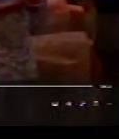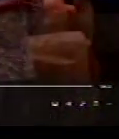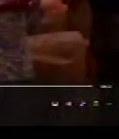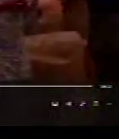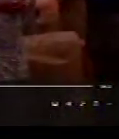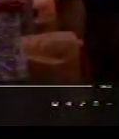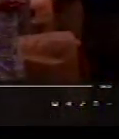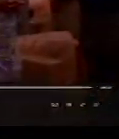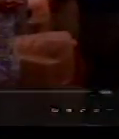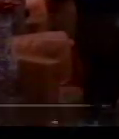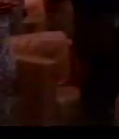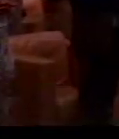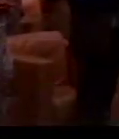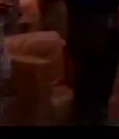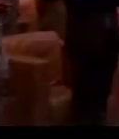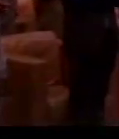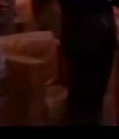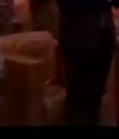Praise the Lord.